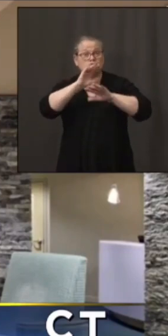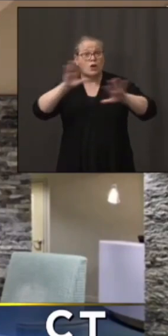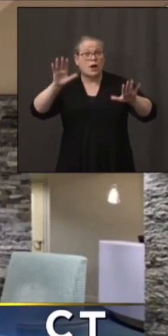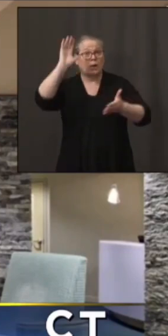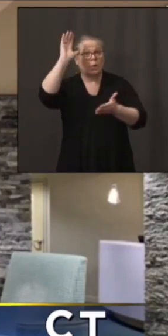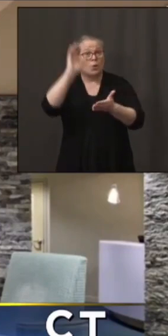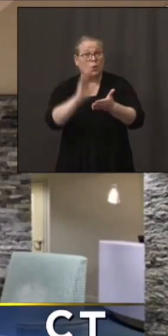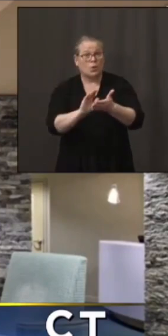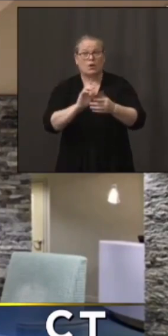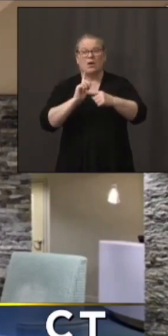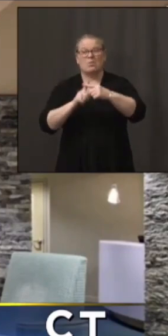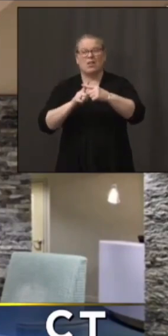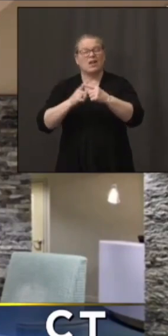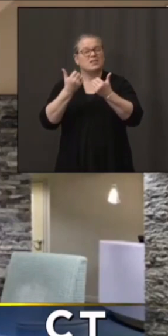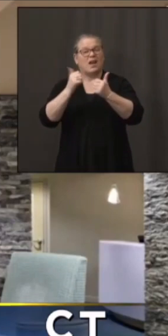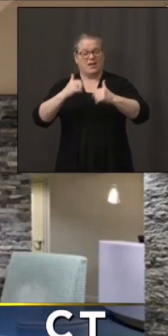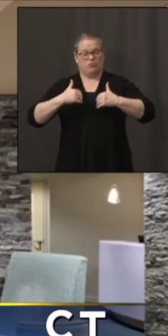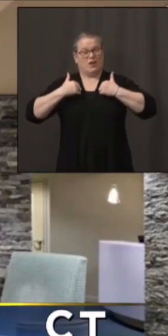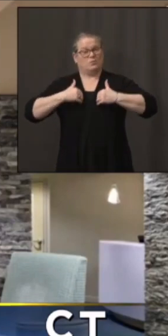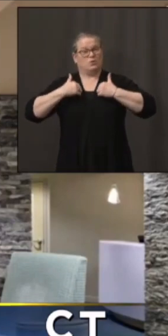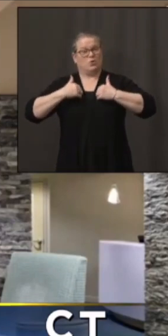respiratory infections just in general,